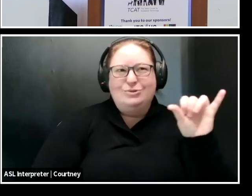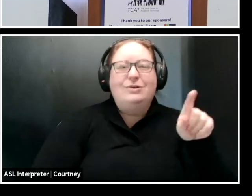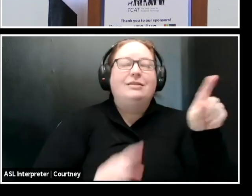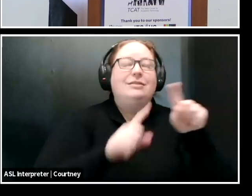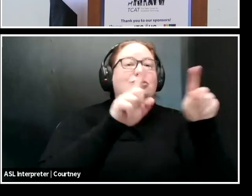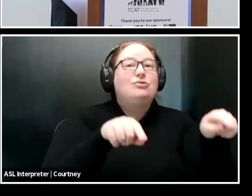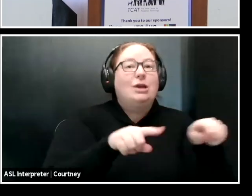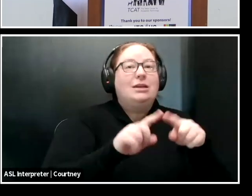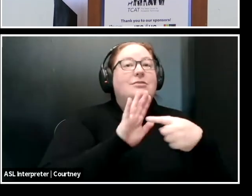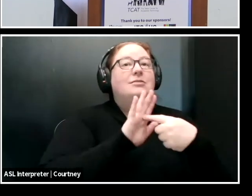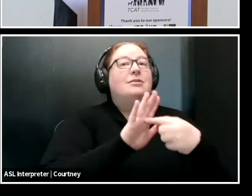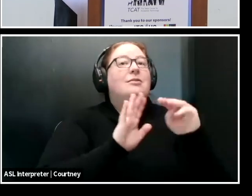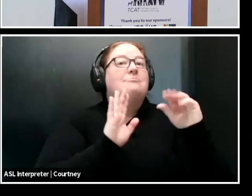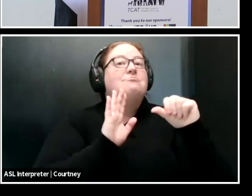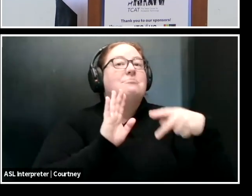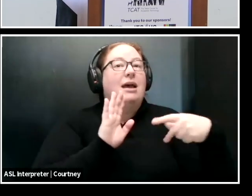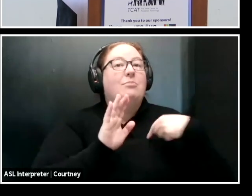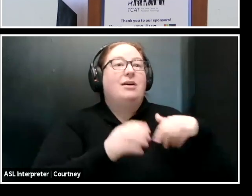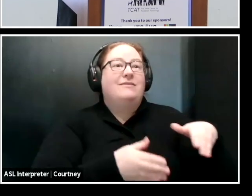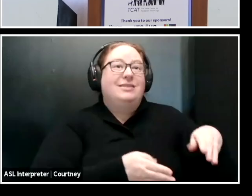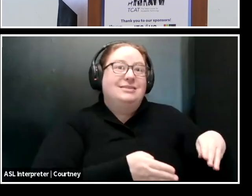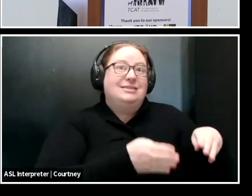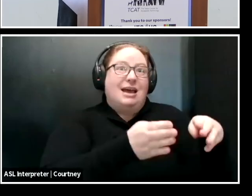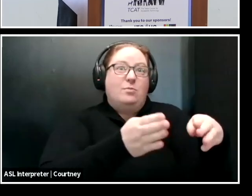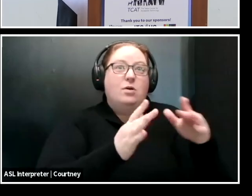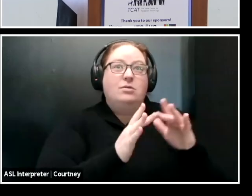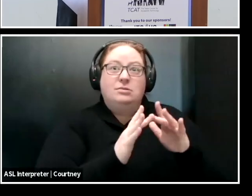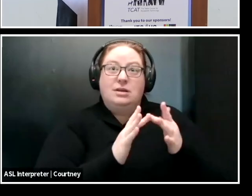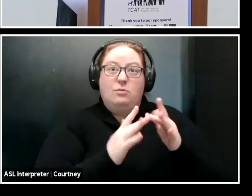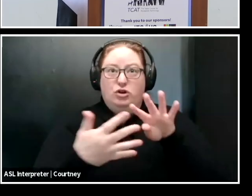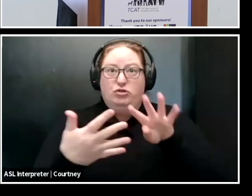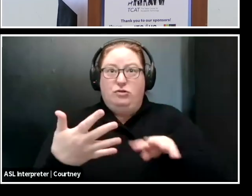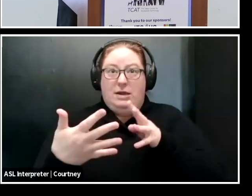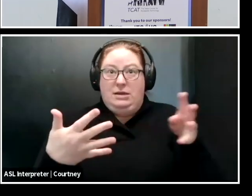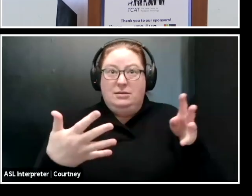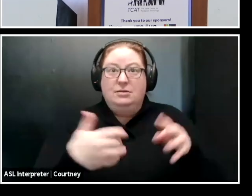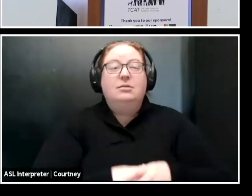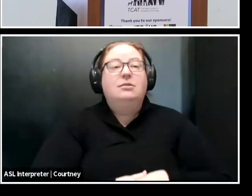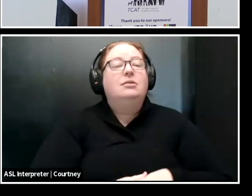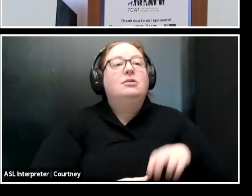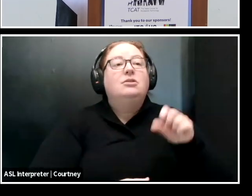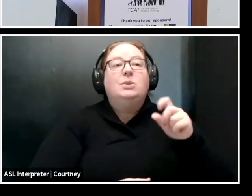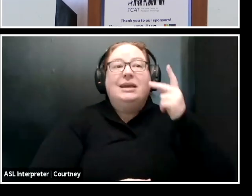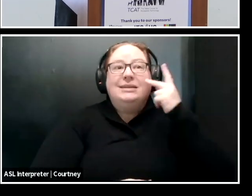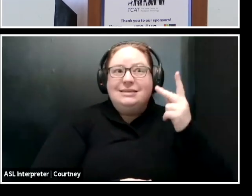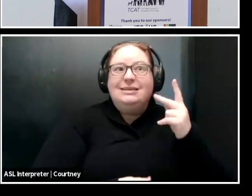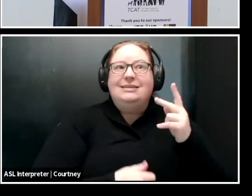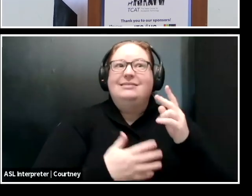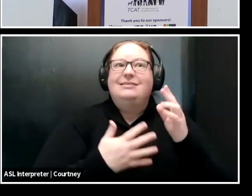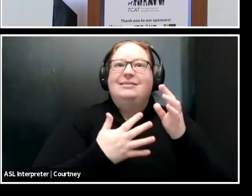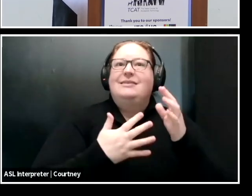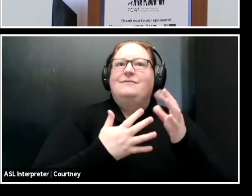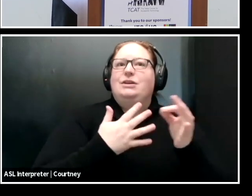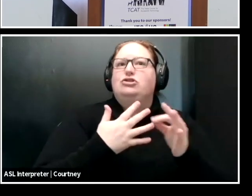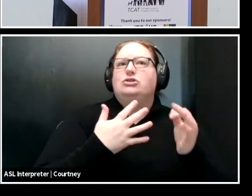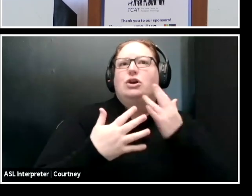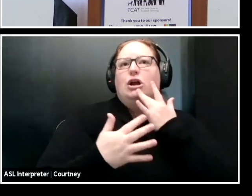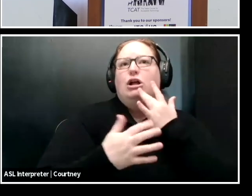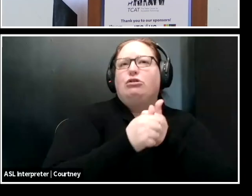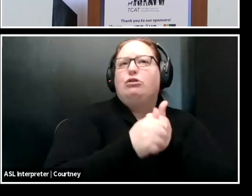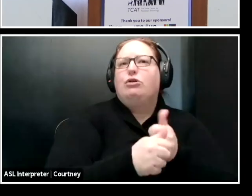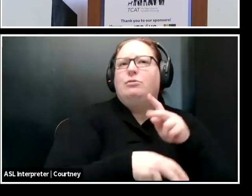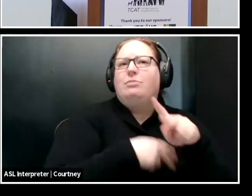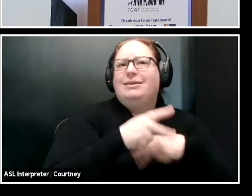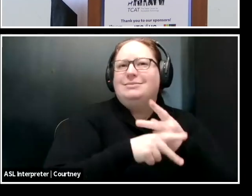map of the sidewalk network grid. You can see that the features are color-coded by type. And then there's a